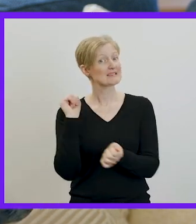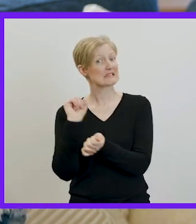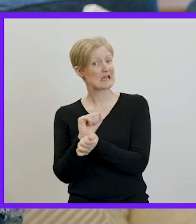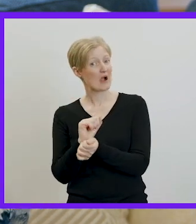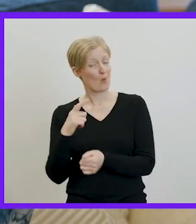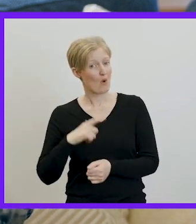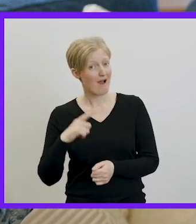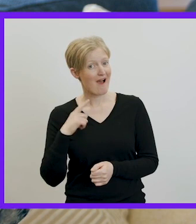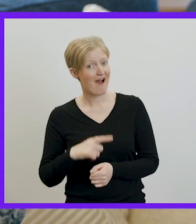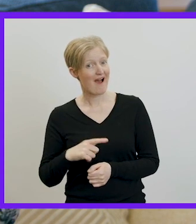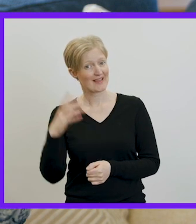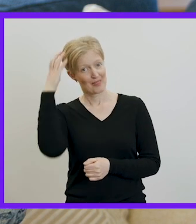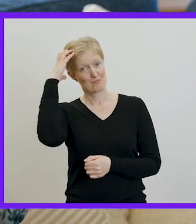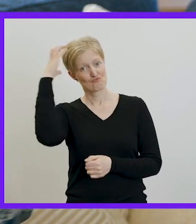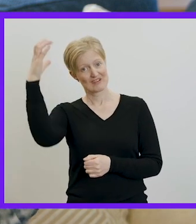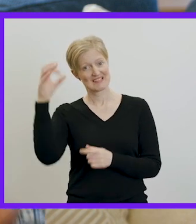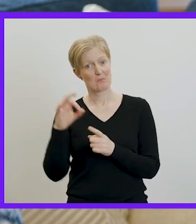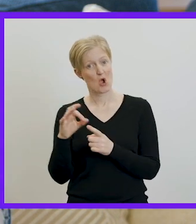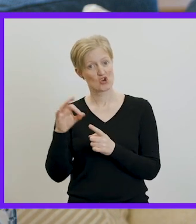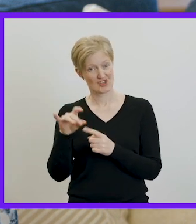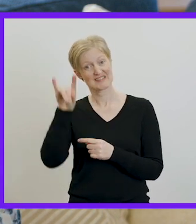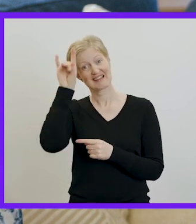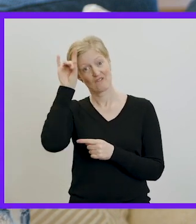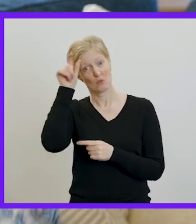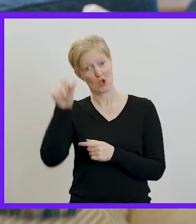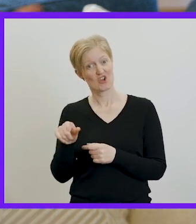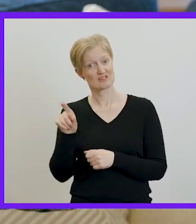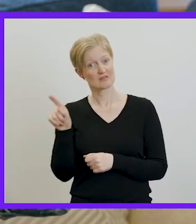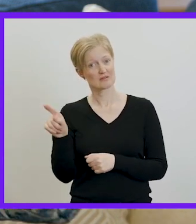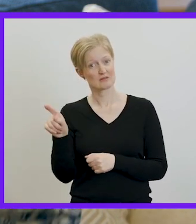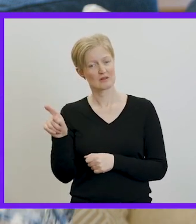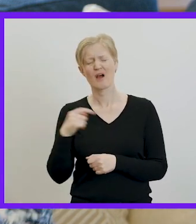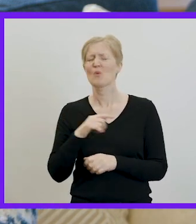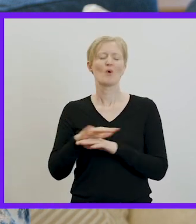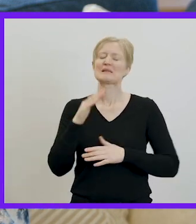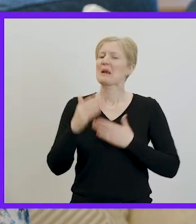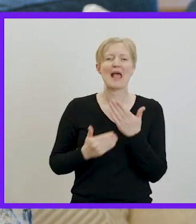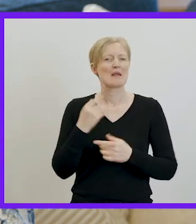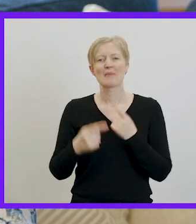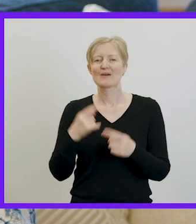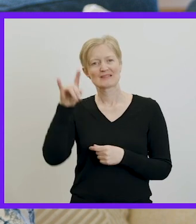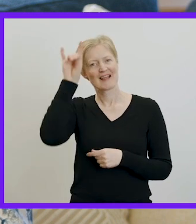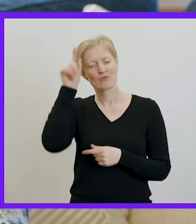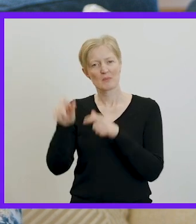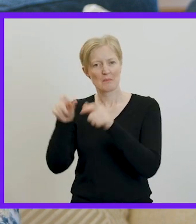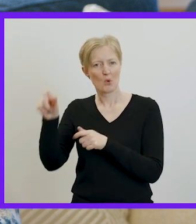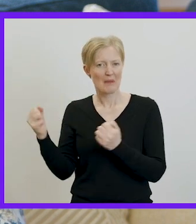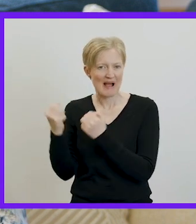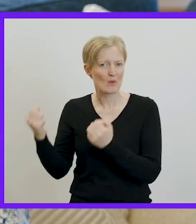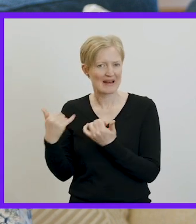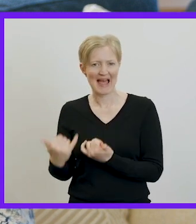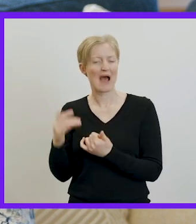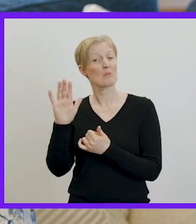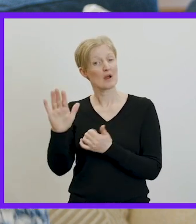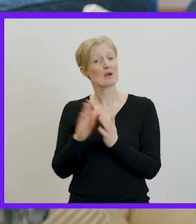was detained by a demonic being called the Prince of Persia. I'm not going to go into all the demonic beings and the principalities and